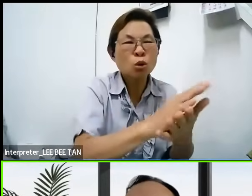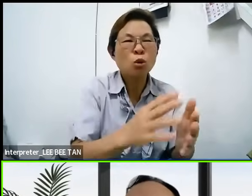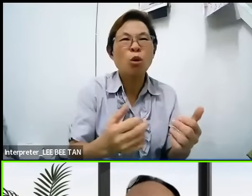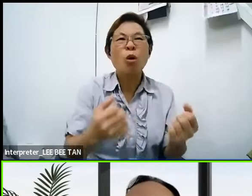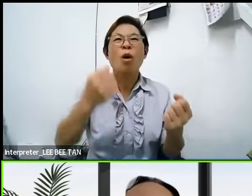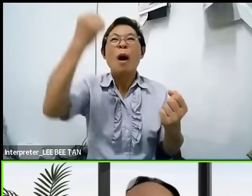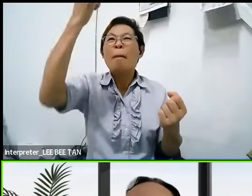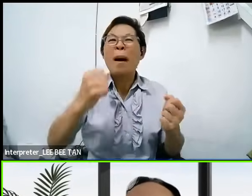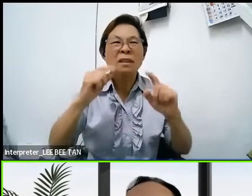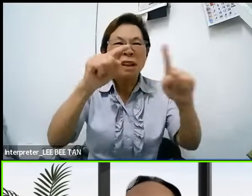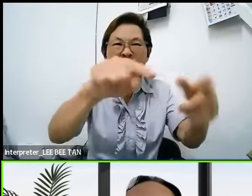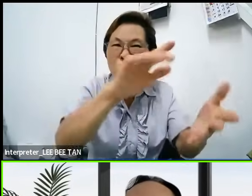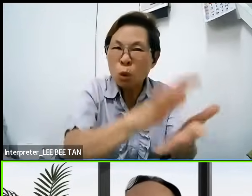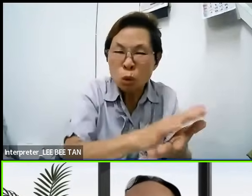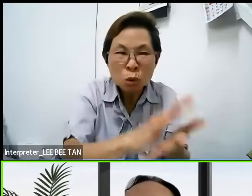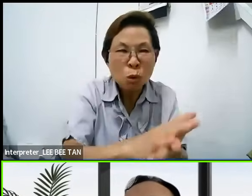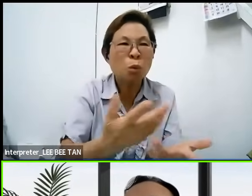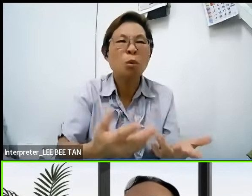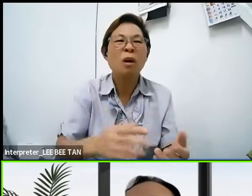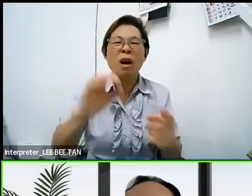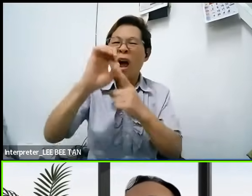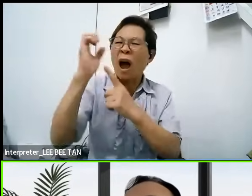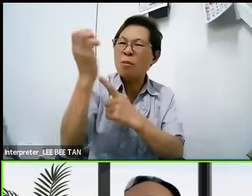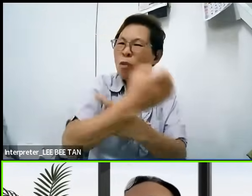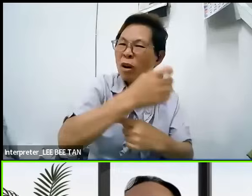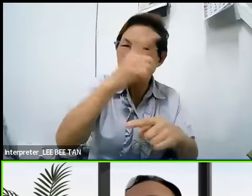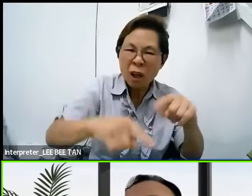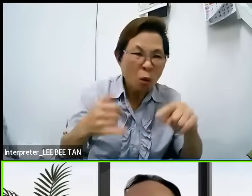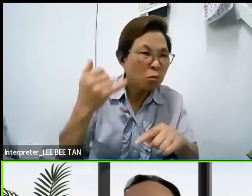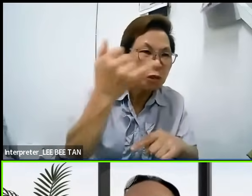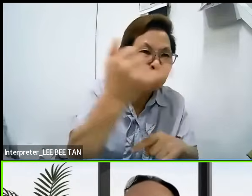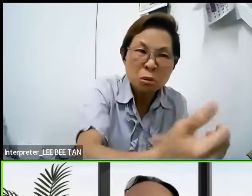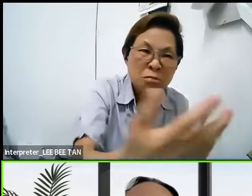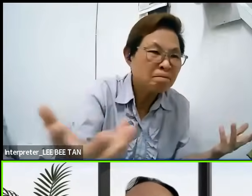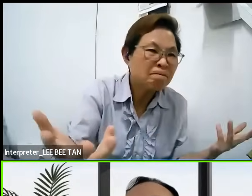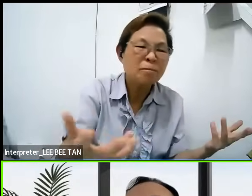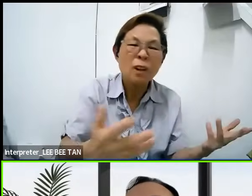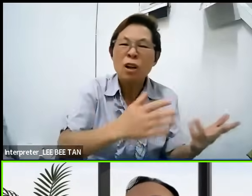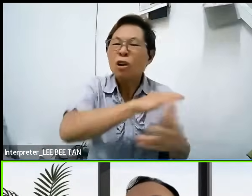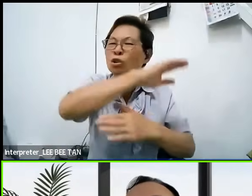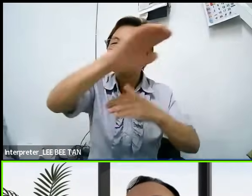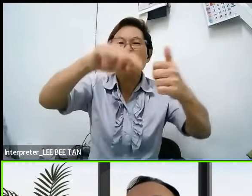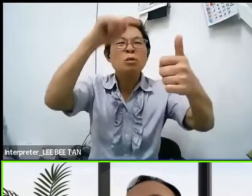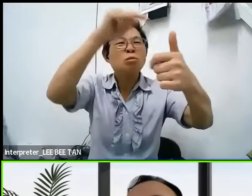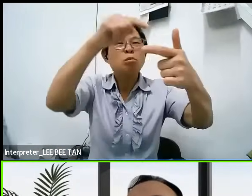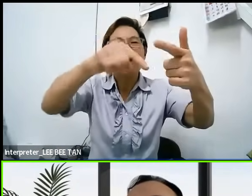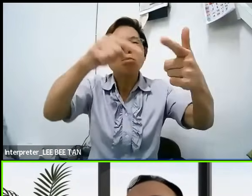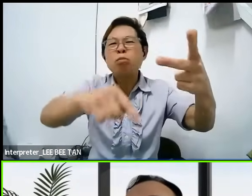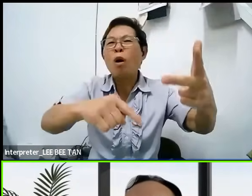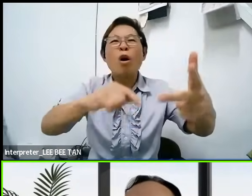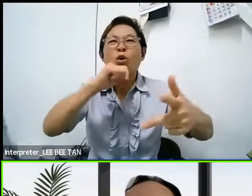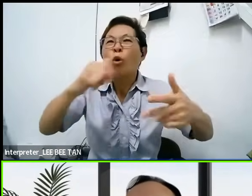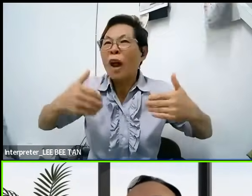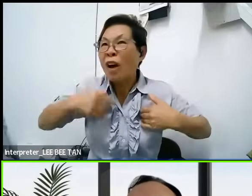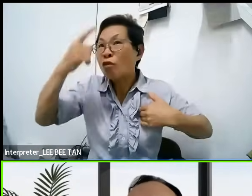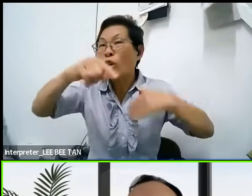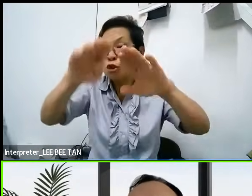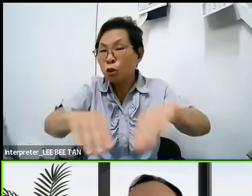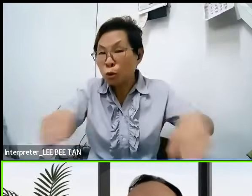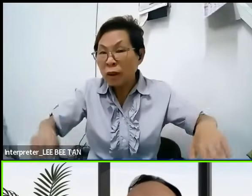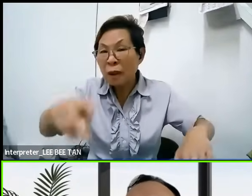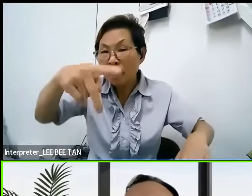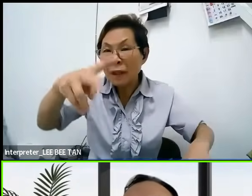not accessible, the environment is not accessible. Those things may not be beneficial for people